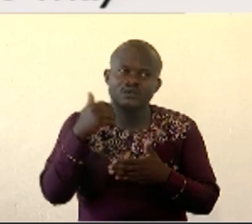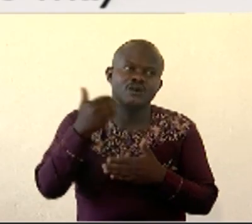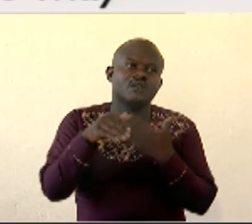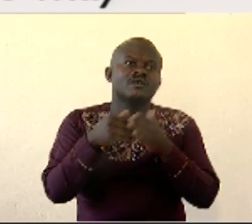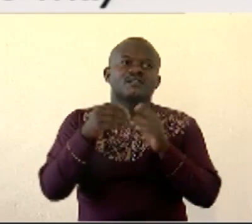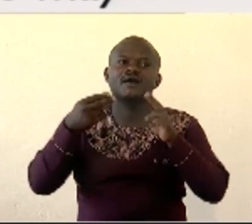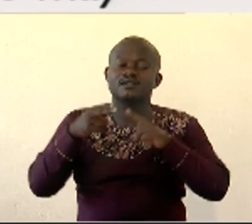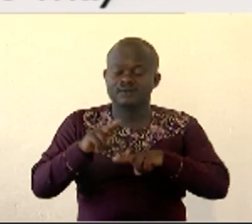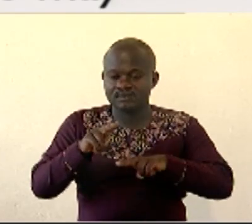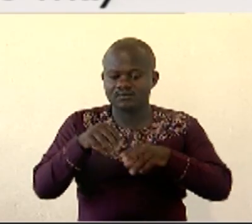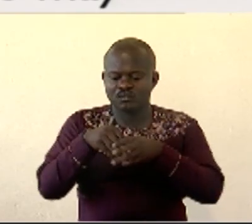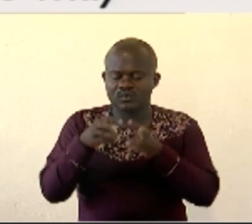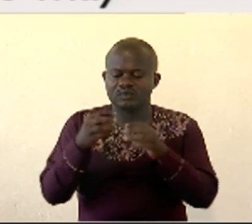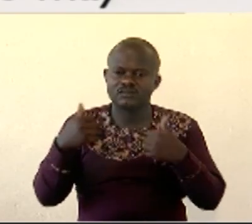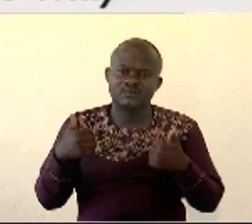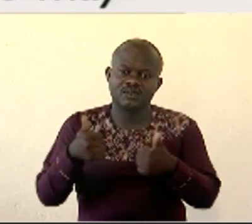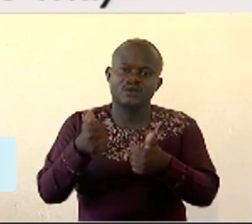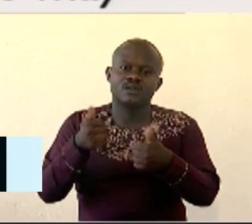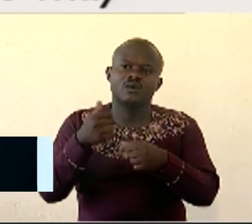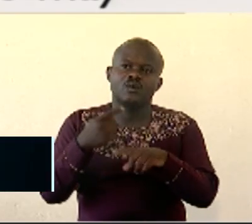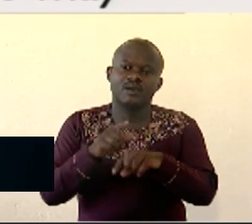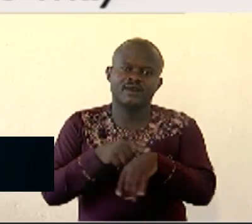place efficiently when there are limiting factors.